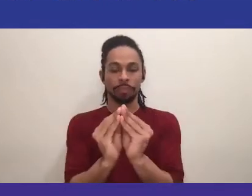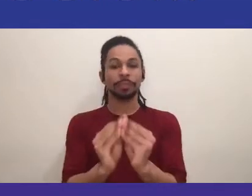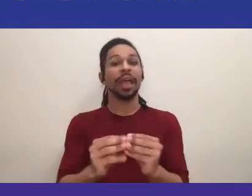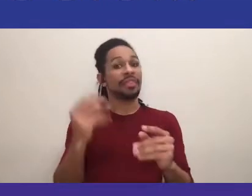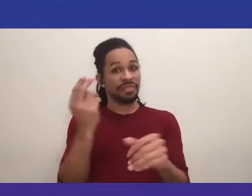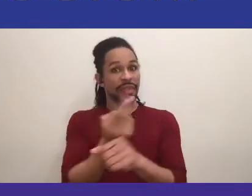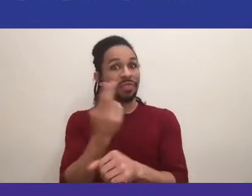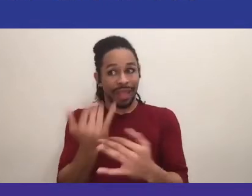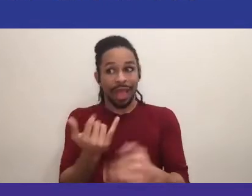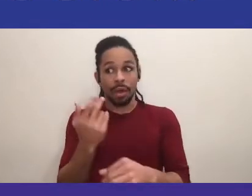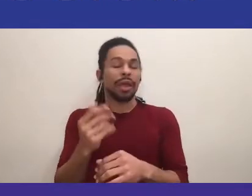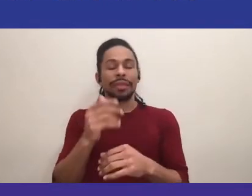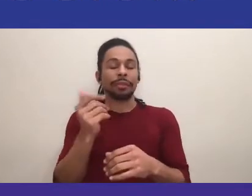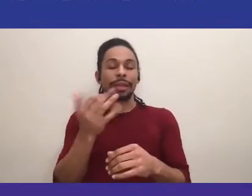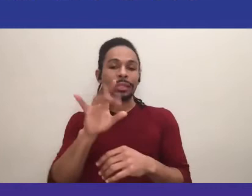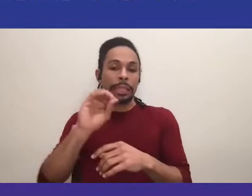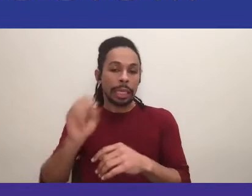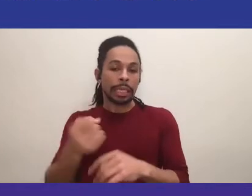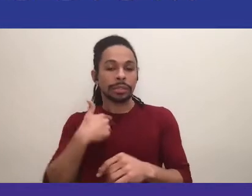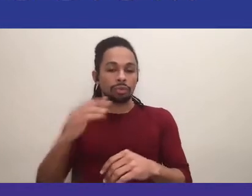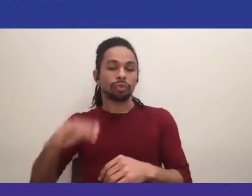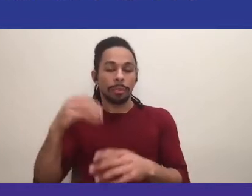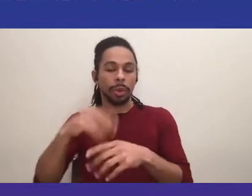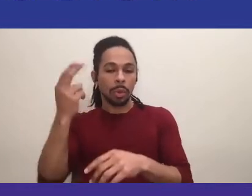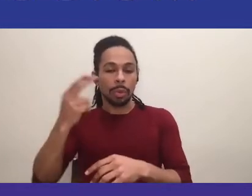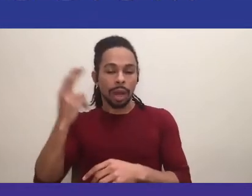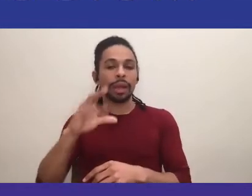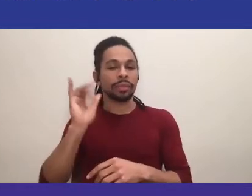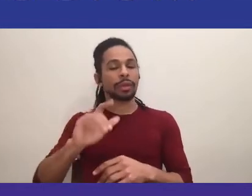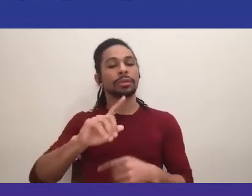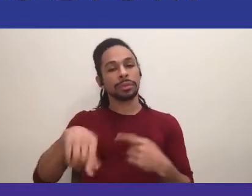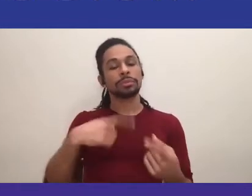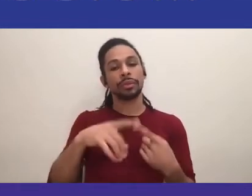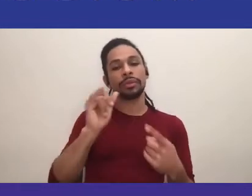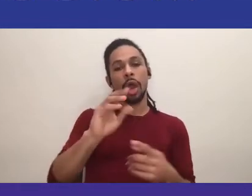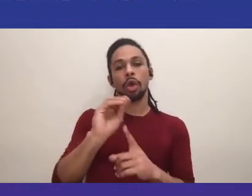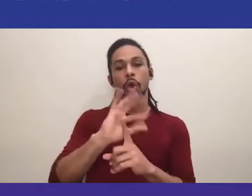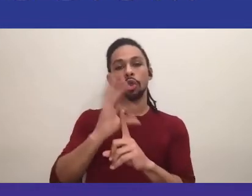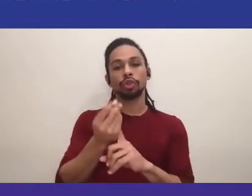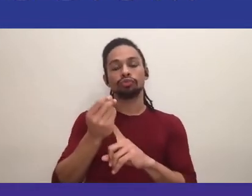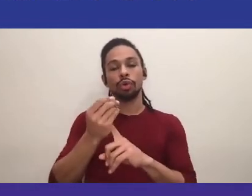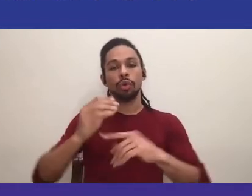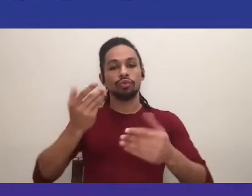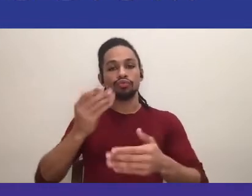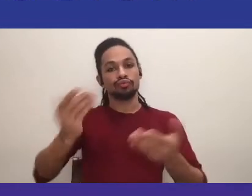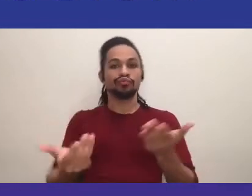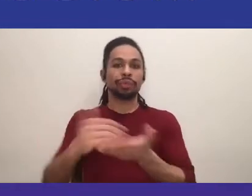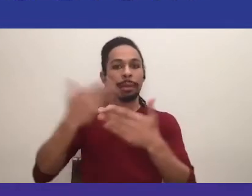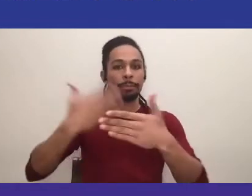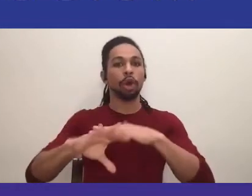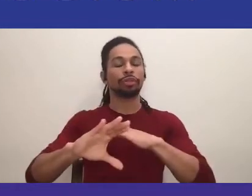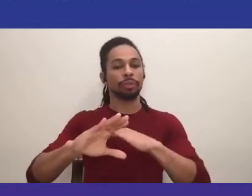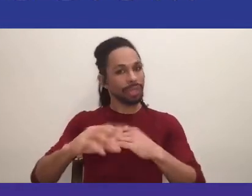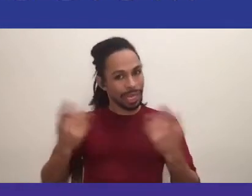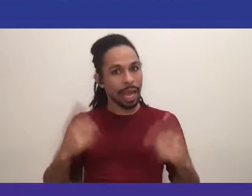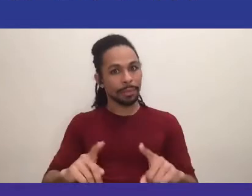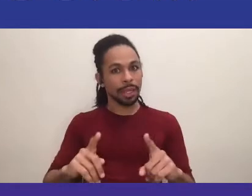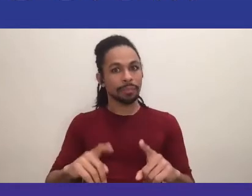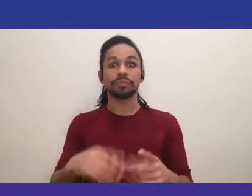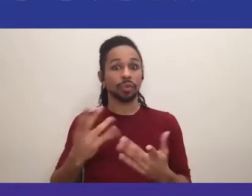the 80s when I was growing up in Hawaii, that was where the cultural renaissance was happening because of hula. Because of hula, that's also the